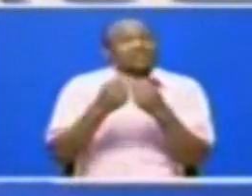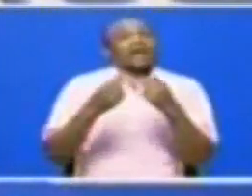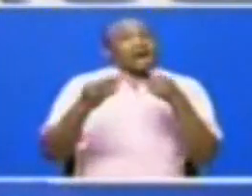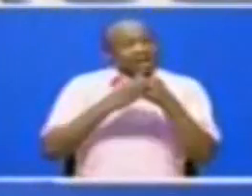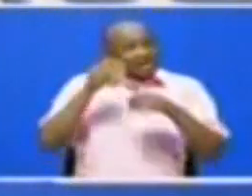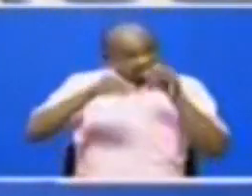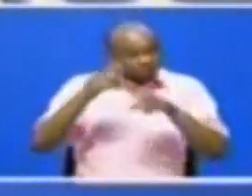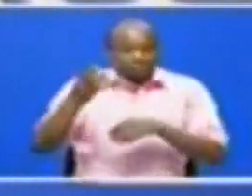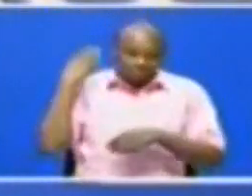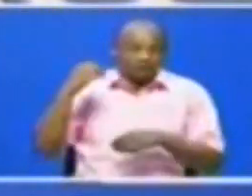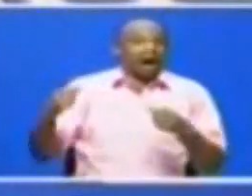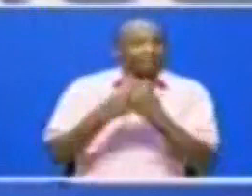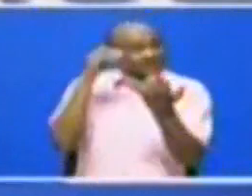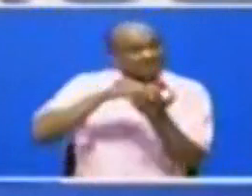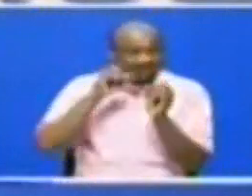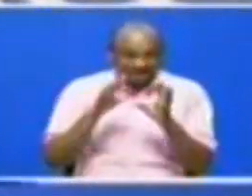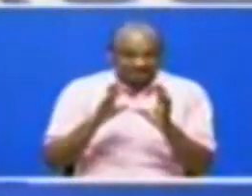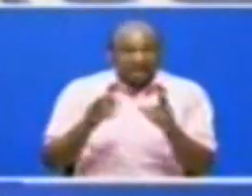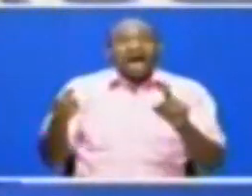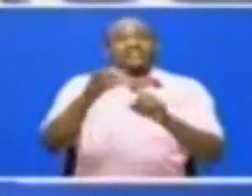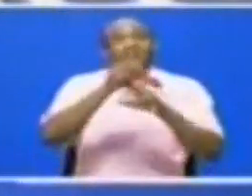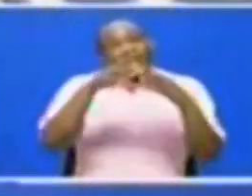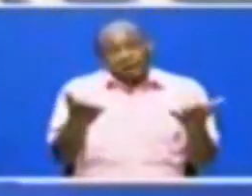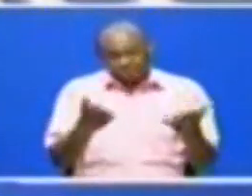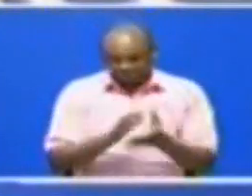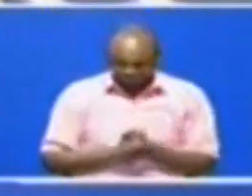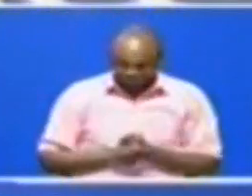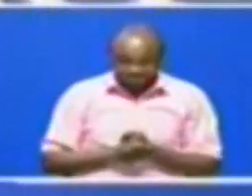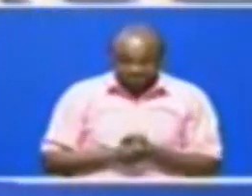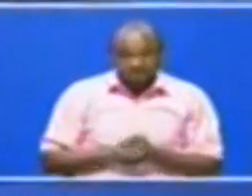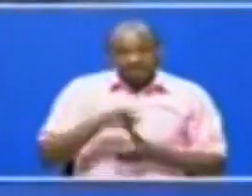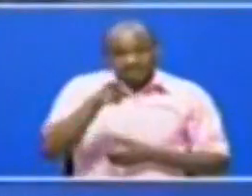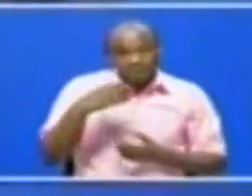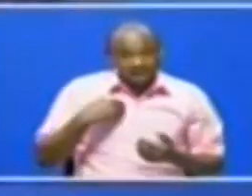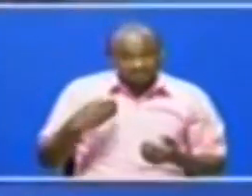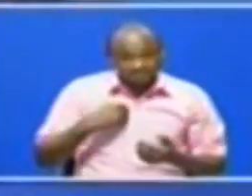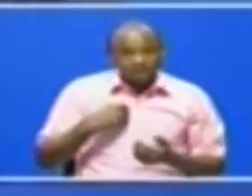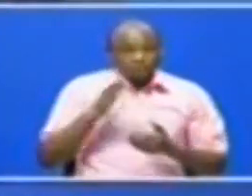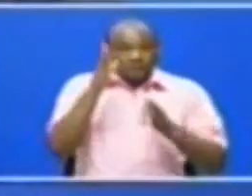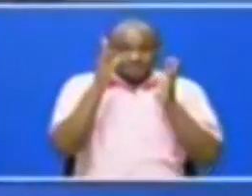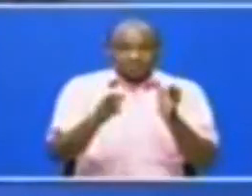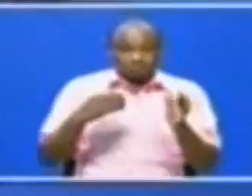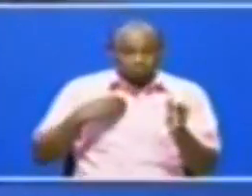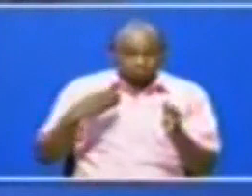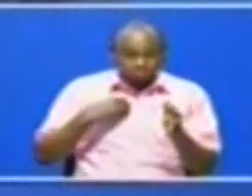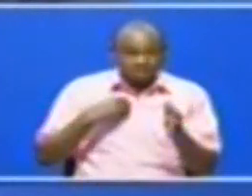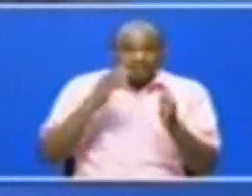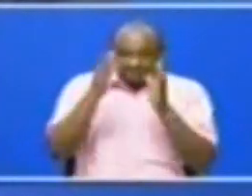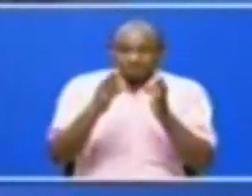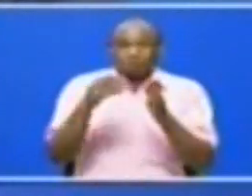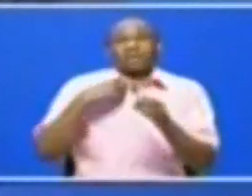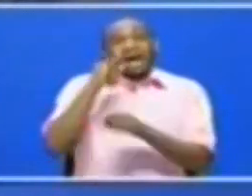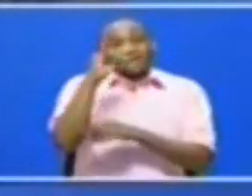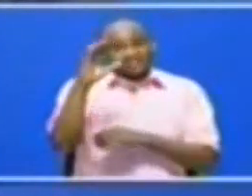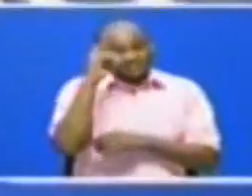August does not happen. Now, how do you achieve this? First of all, Safran Mofo, who was behind the KIM system cannot be